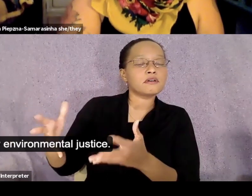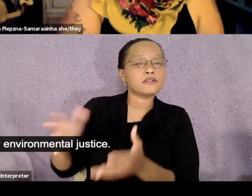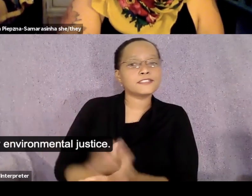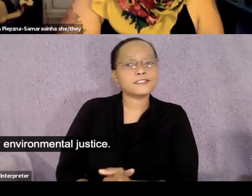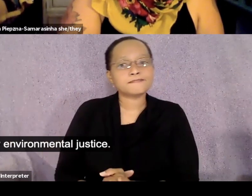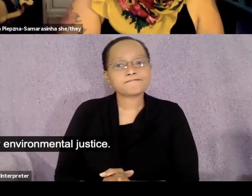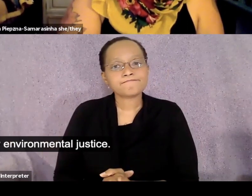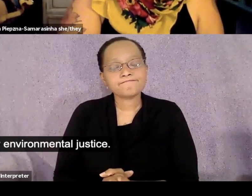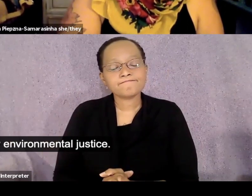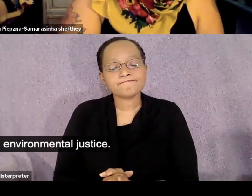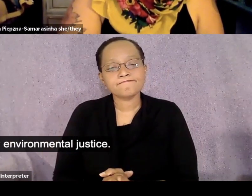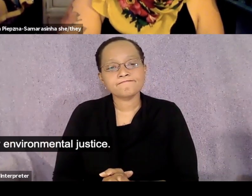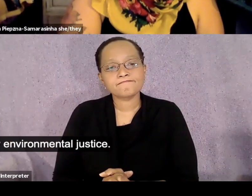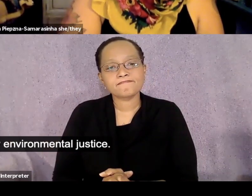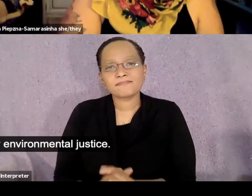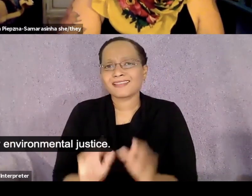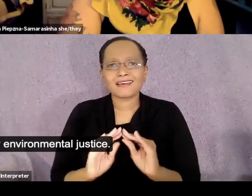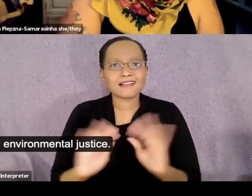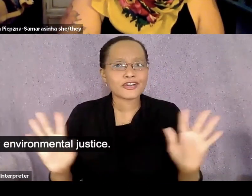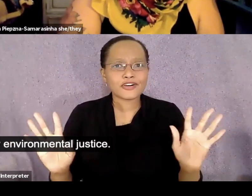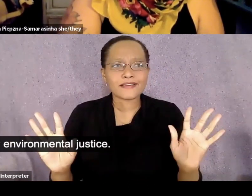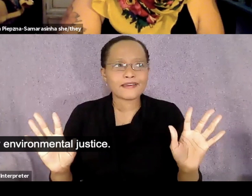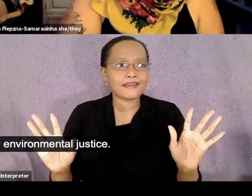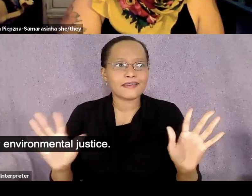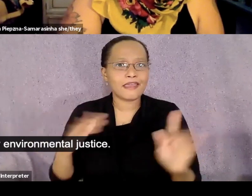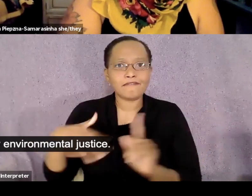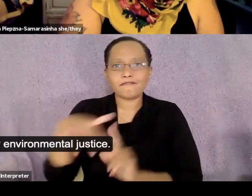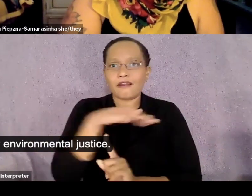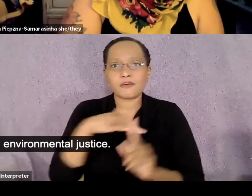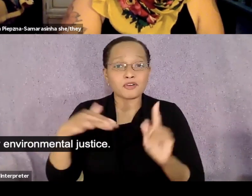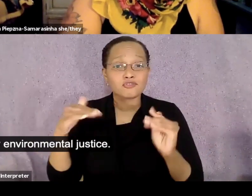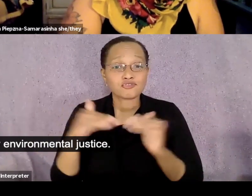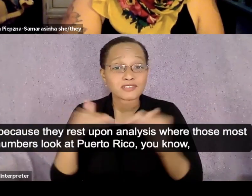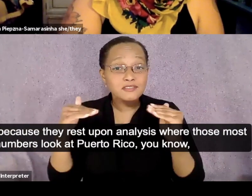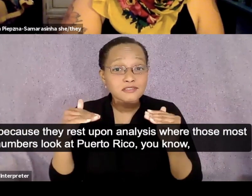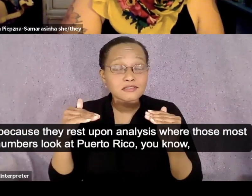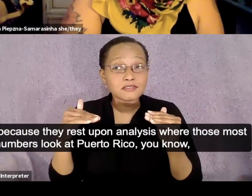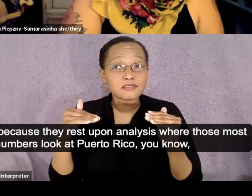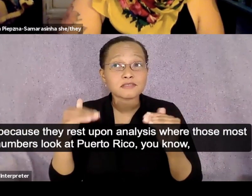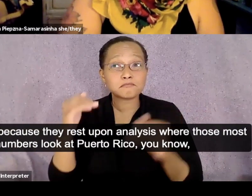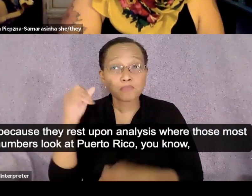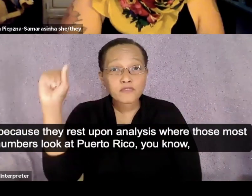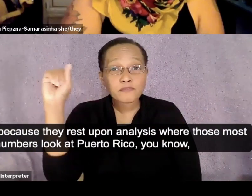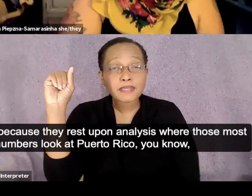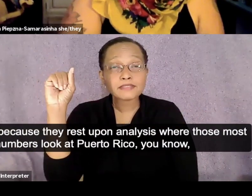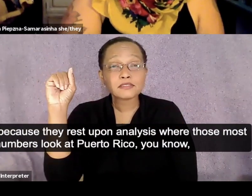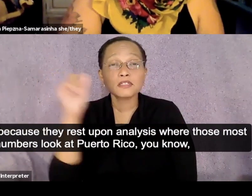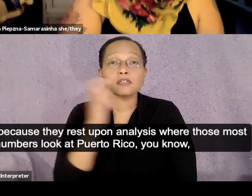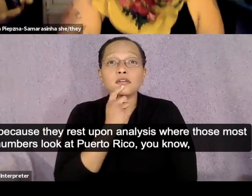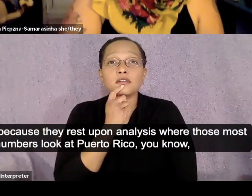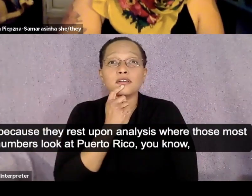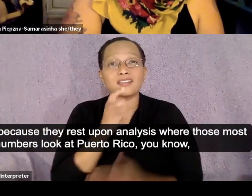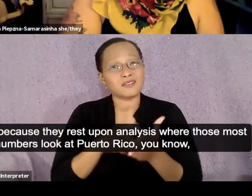like, we clearly, environmental justice movement needs to